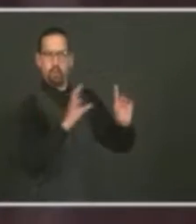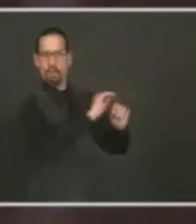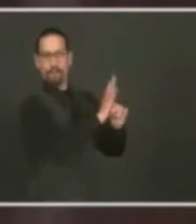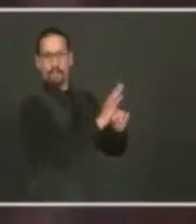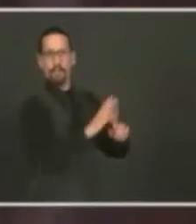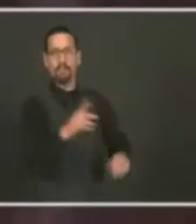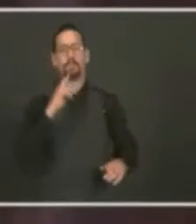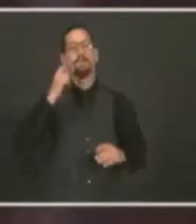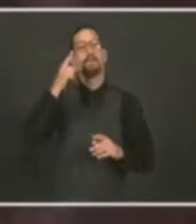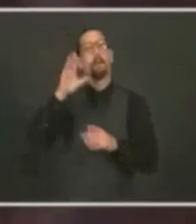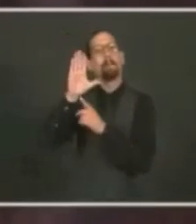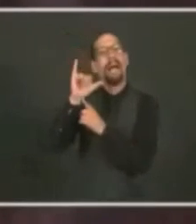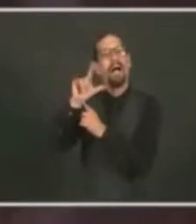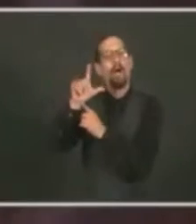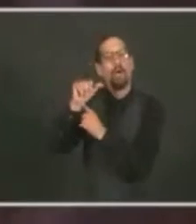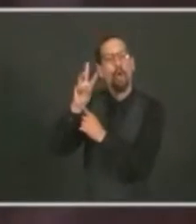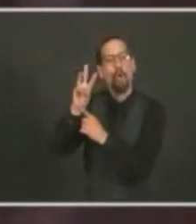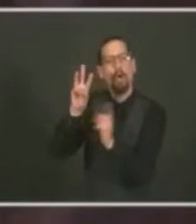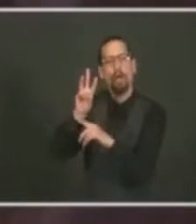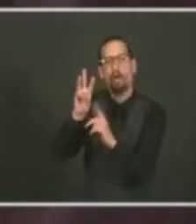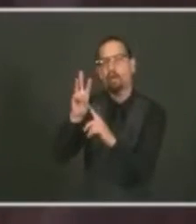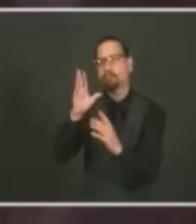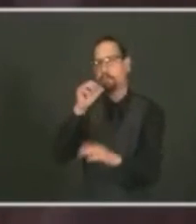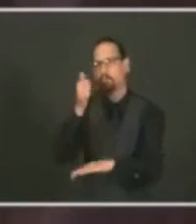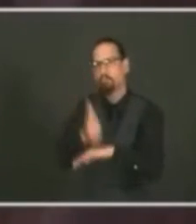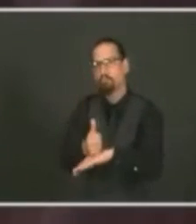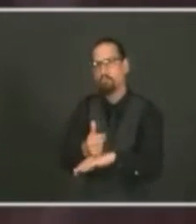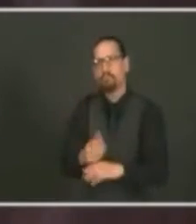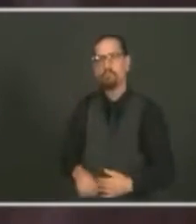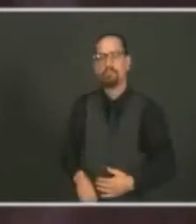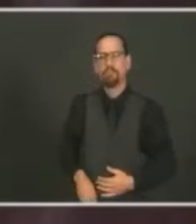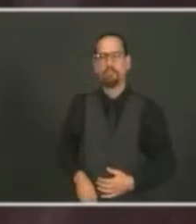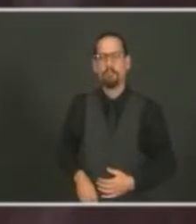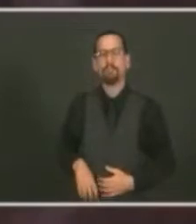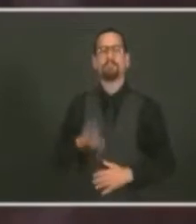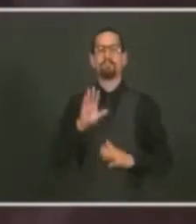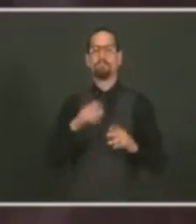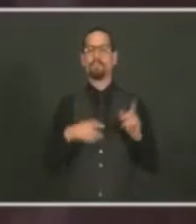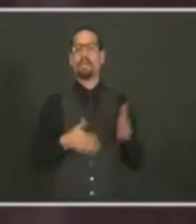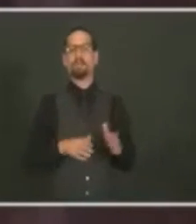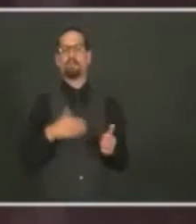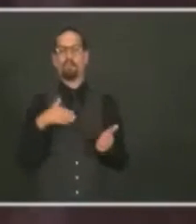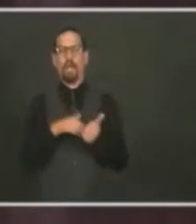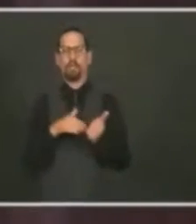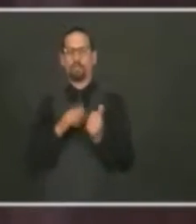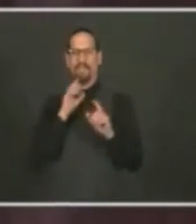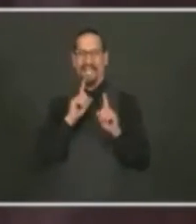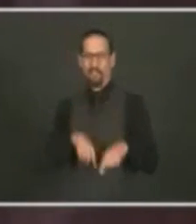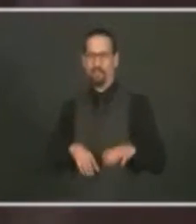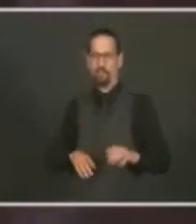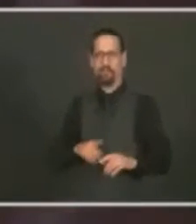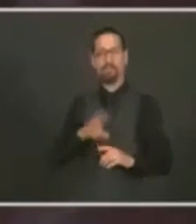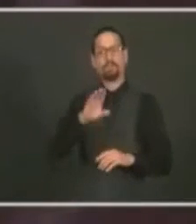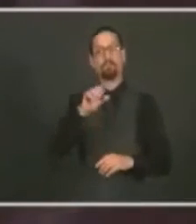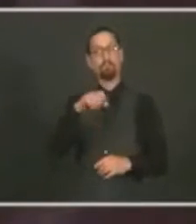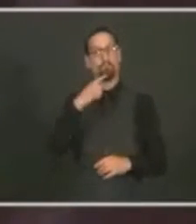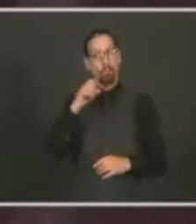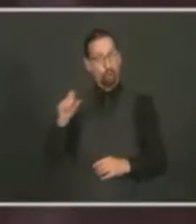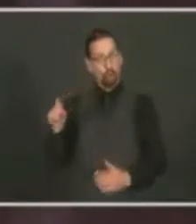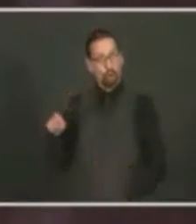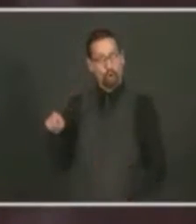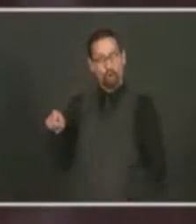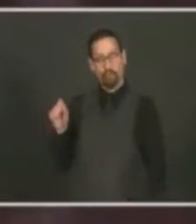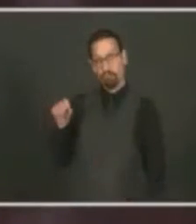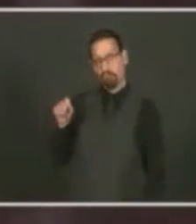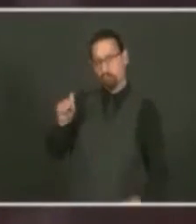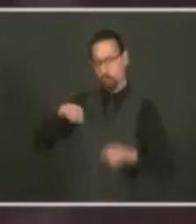she's much more in the details of this. For the most part, they are isolating, and they should be isolating.